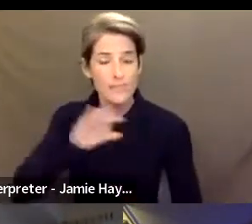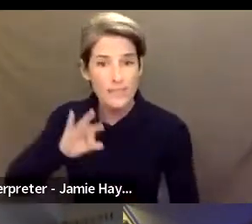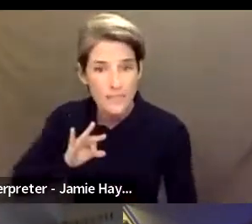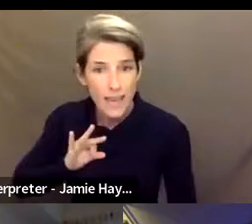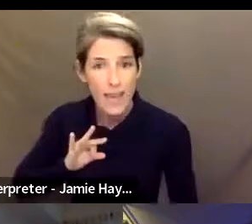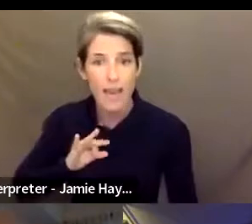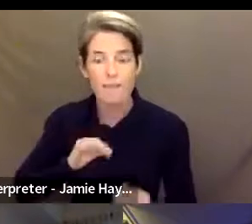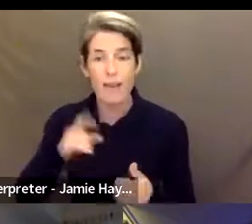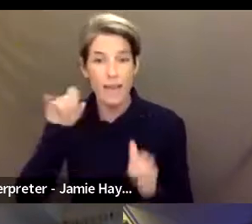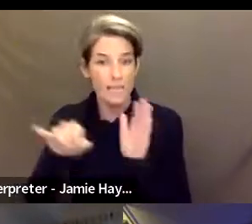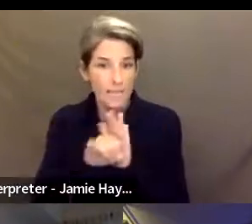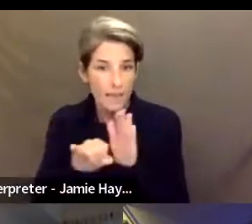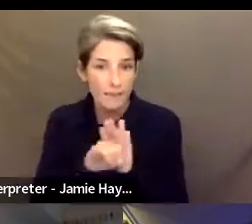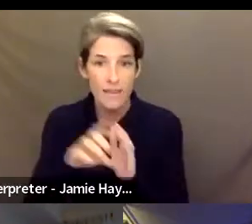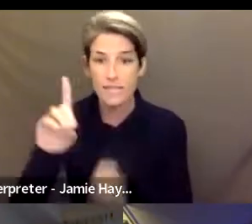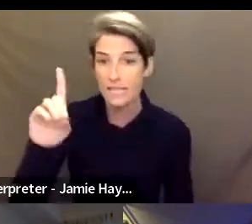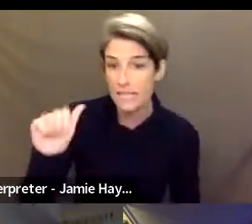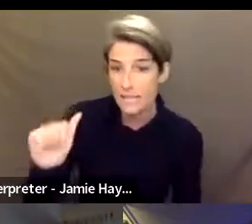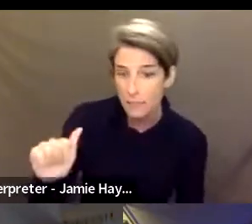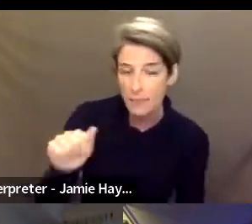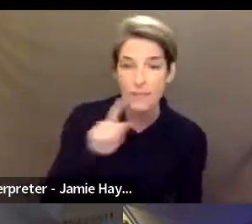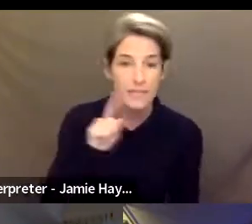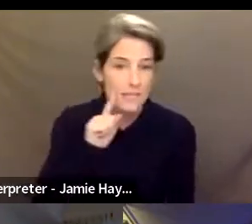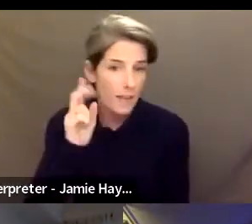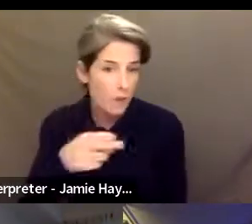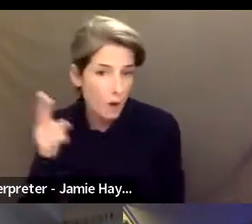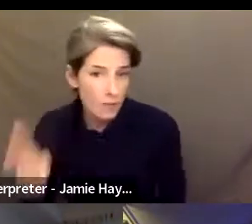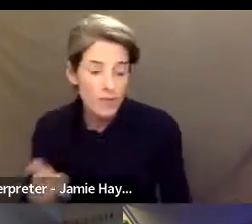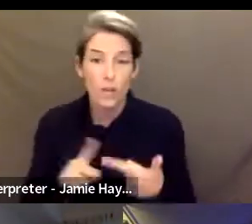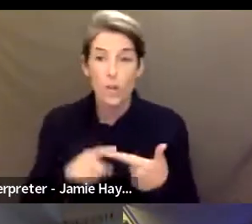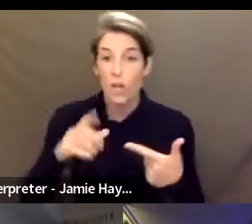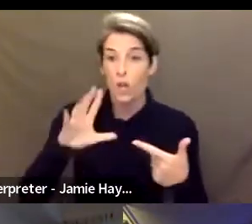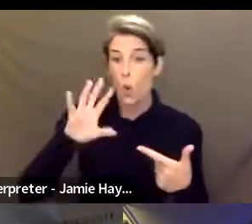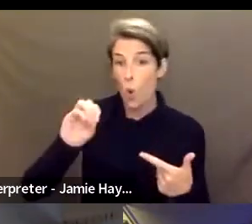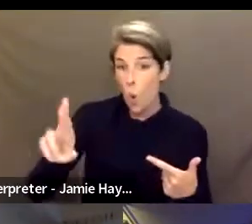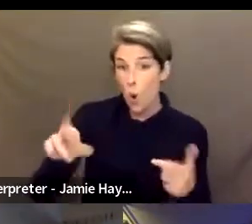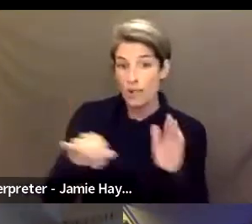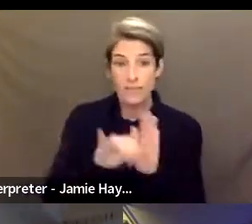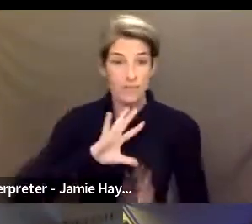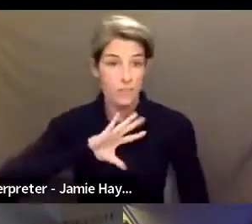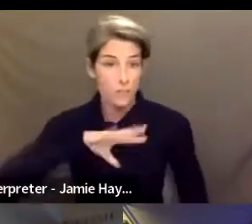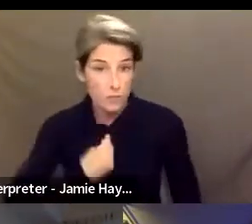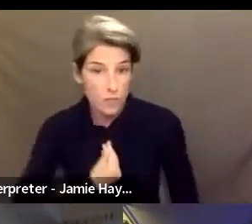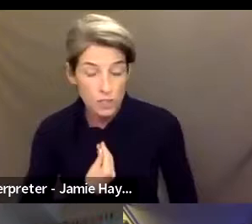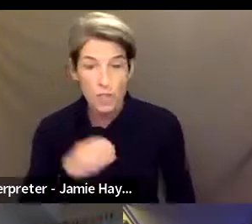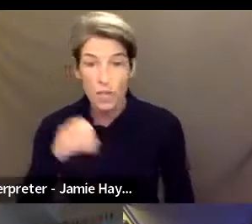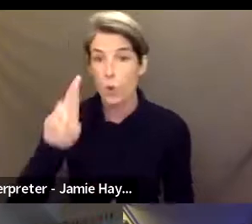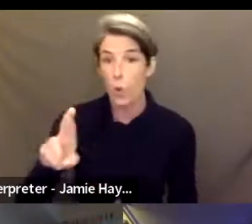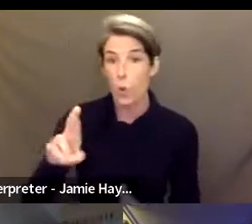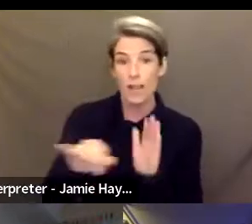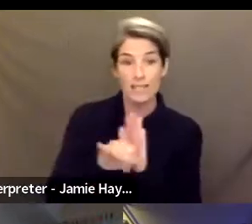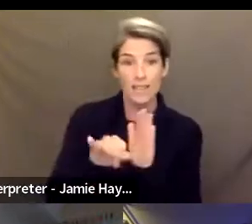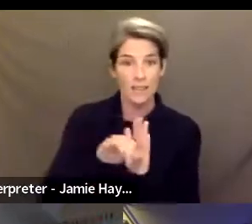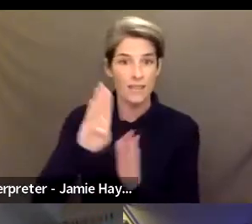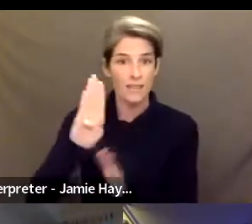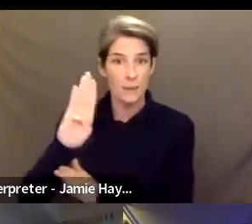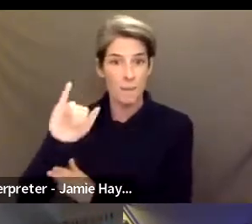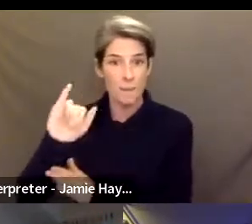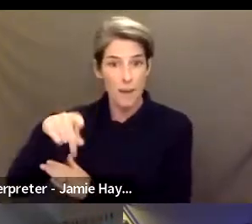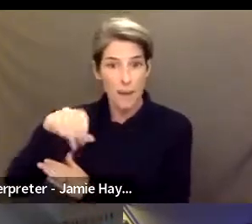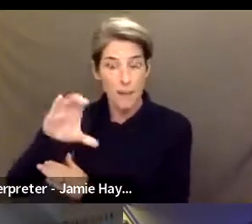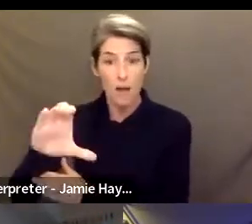deaf or hard of hearing, or as transgender or something, who wants to be an advocate for their